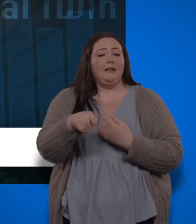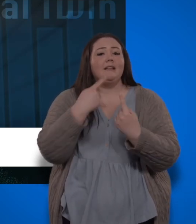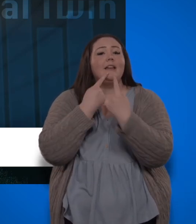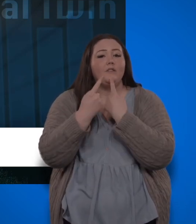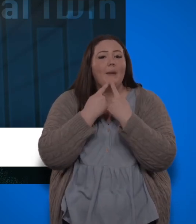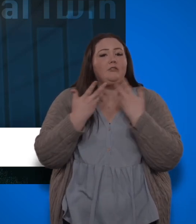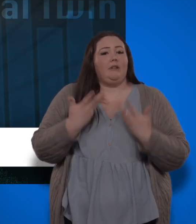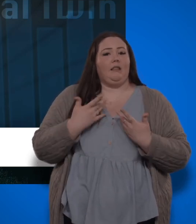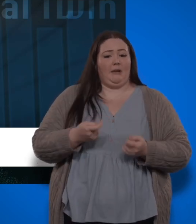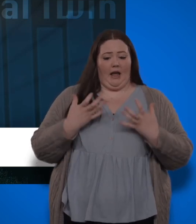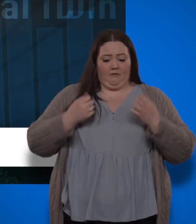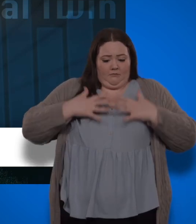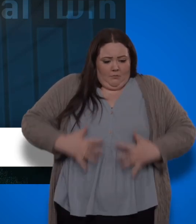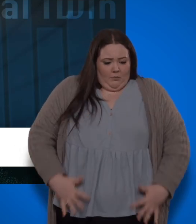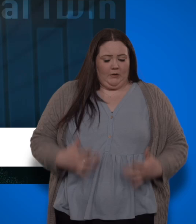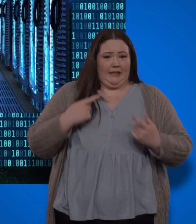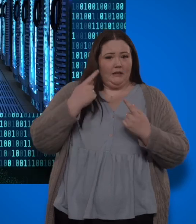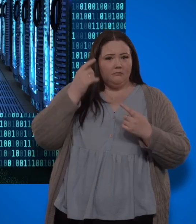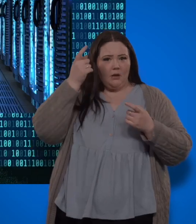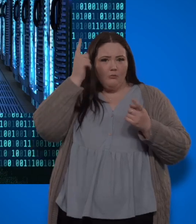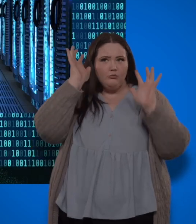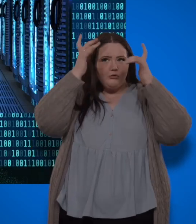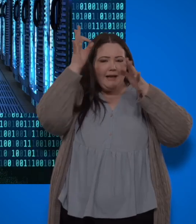uploaded into a computer network